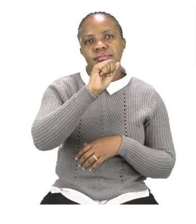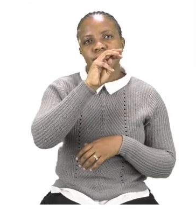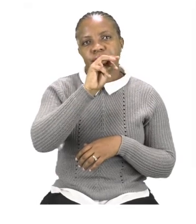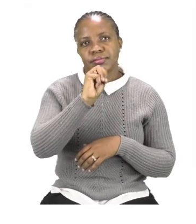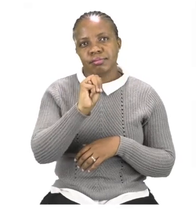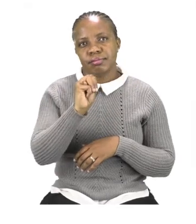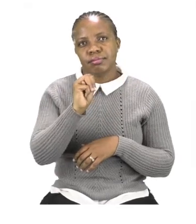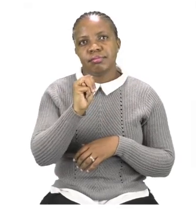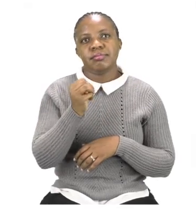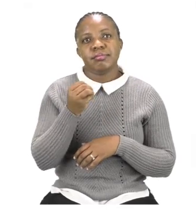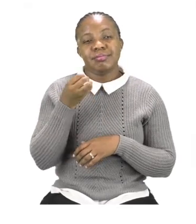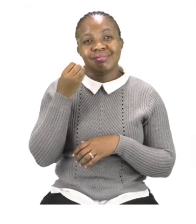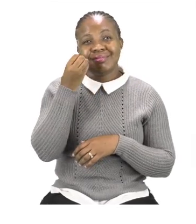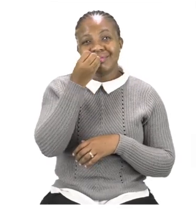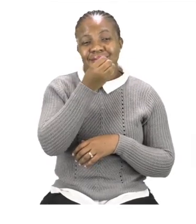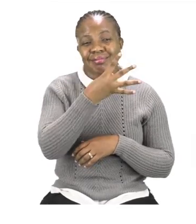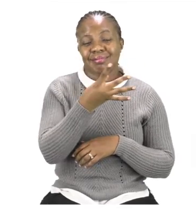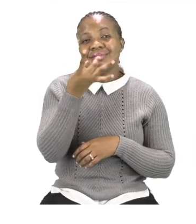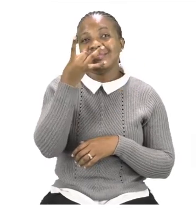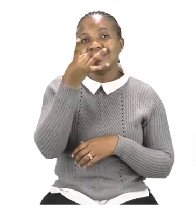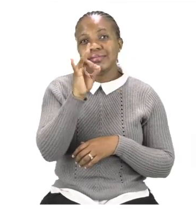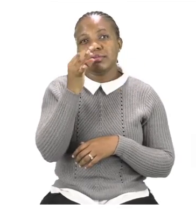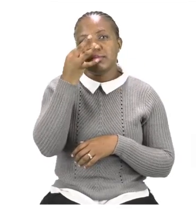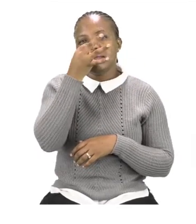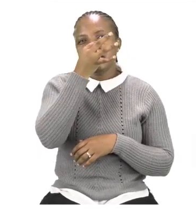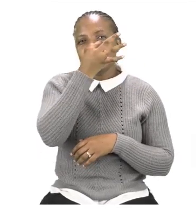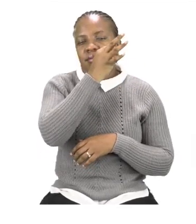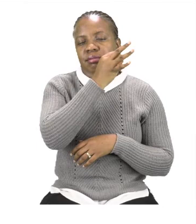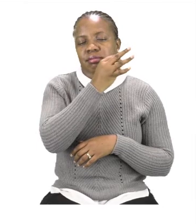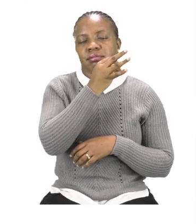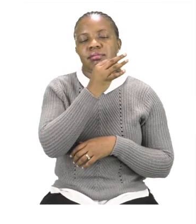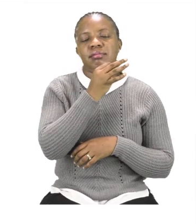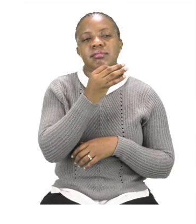Sam gave 8 flowers to his teacher.